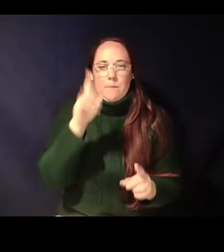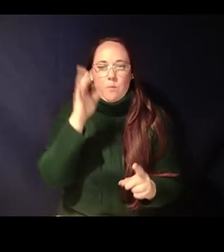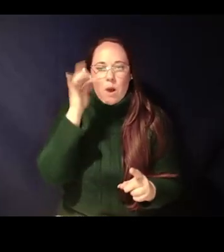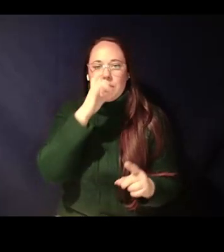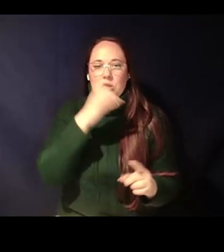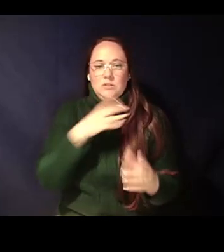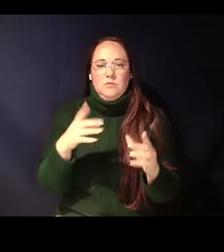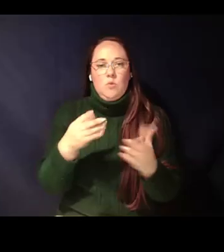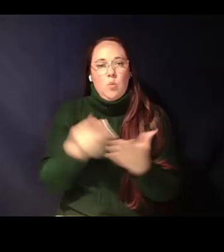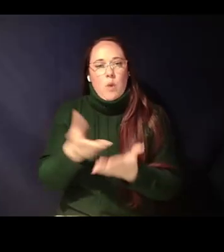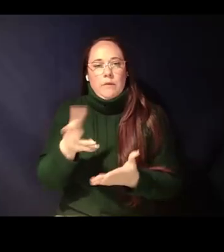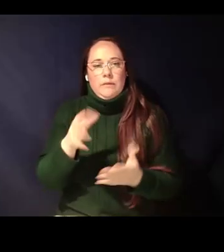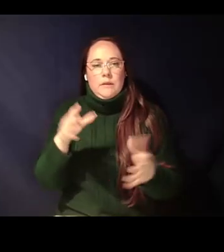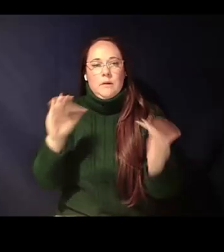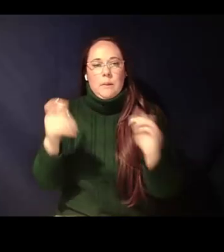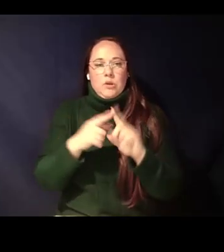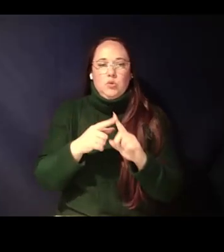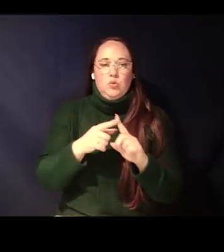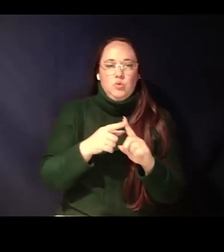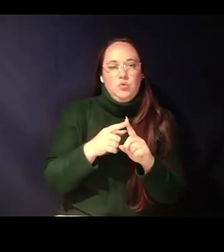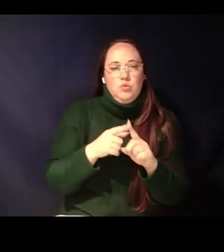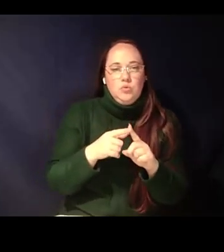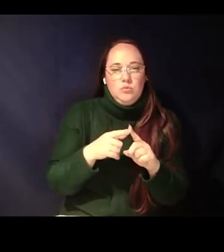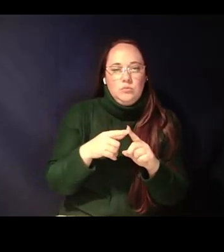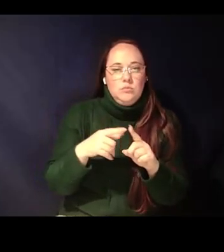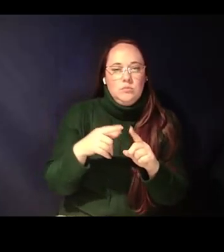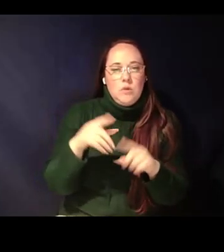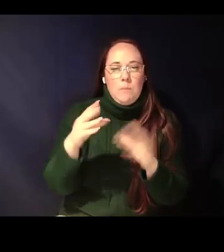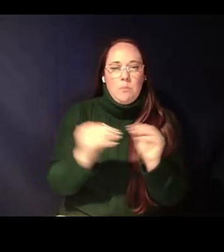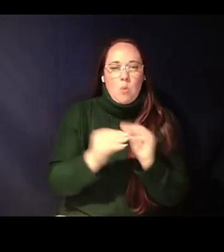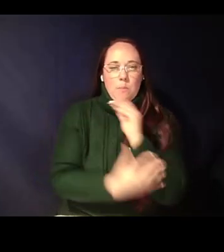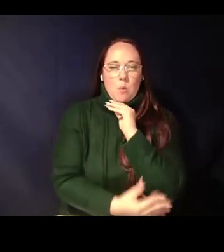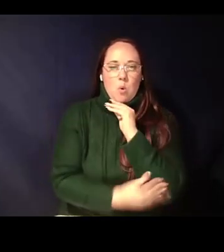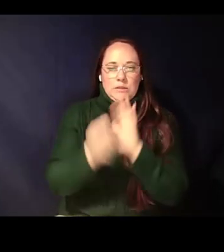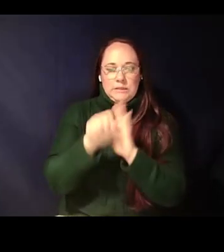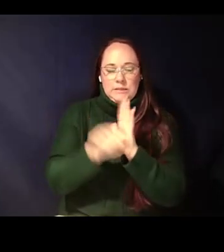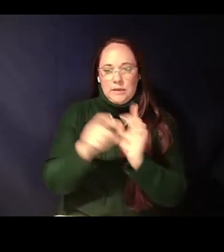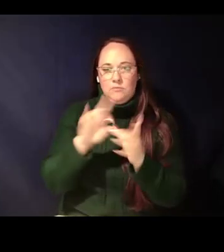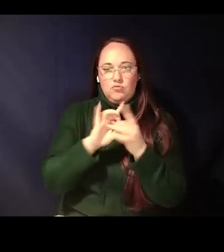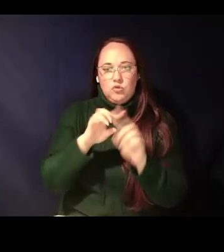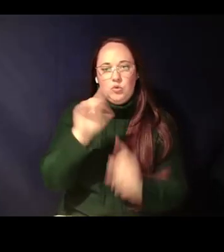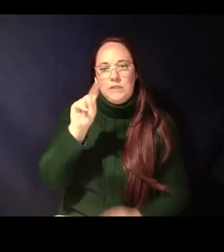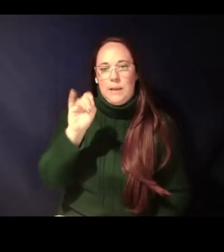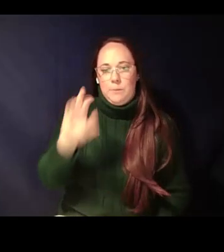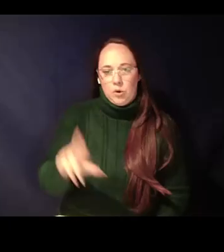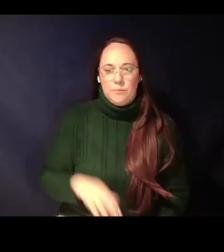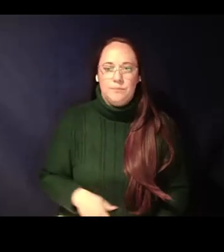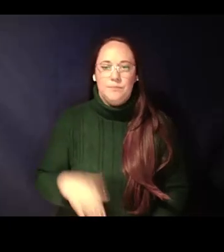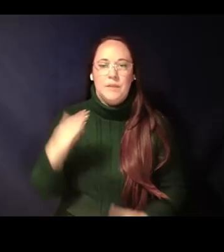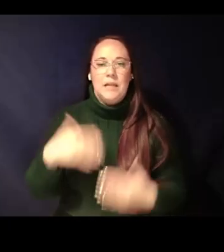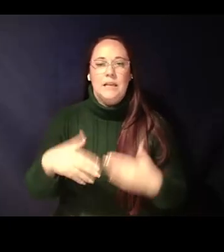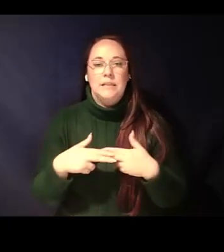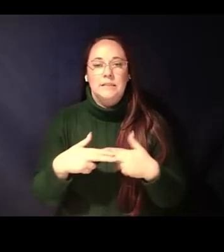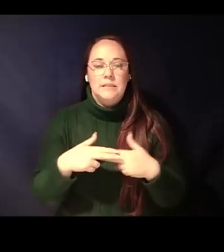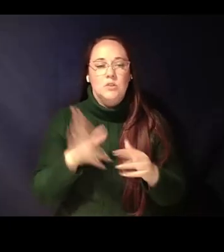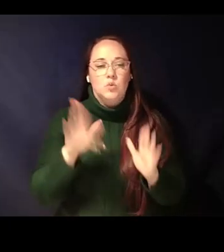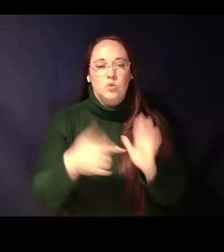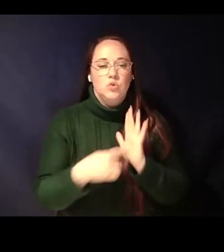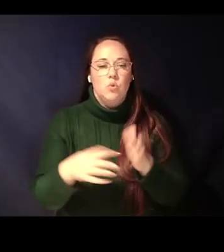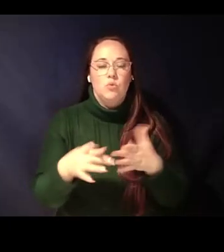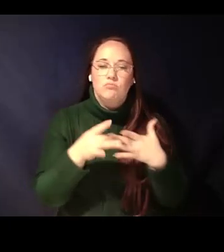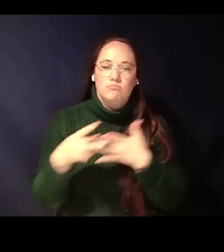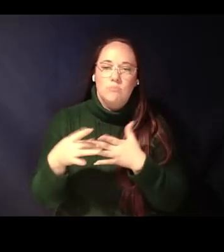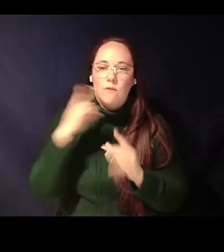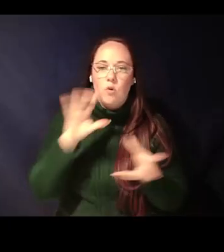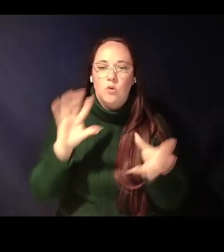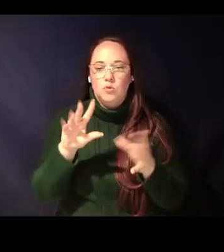state due to TABOR. Next slide, please. On the next two slides, we'll look at some of the biggest drivers of Colorado's